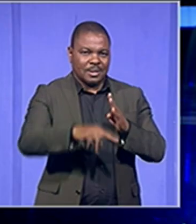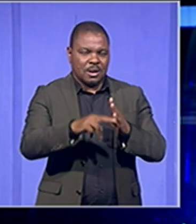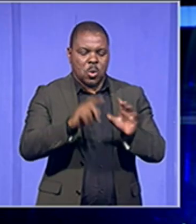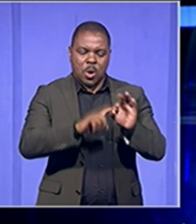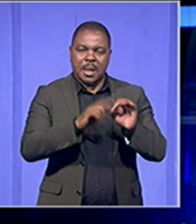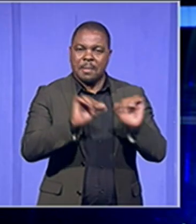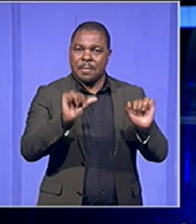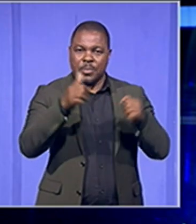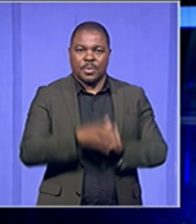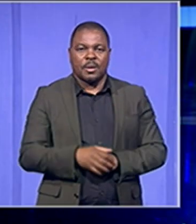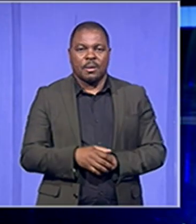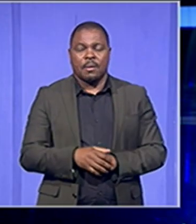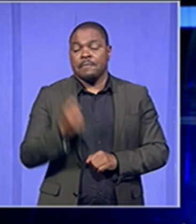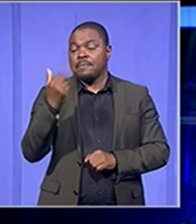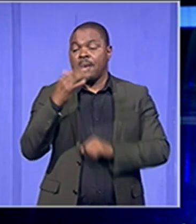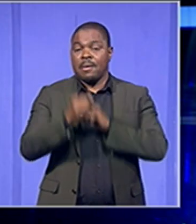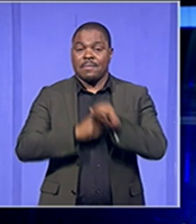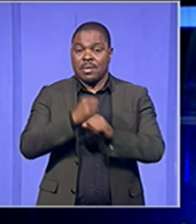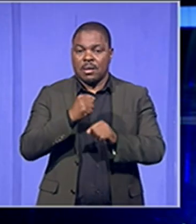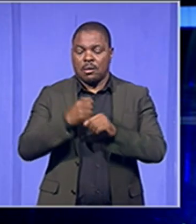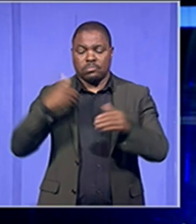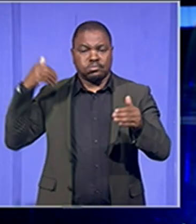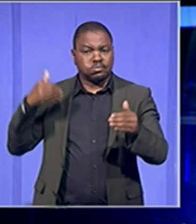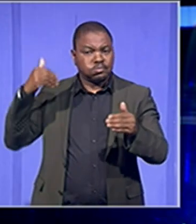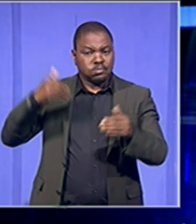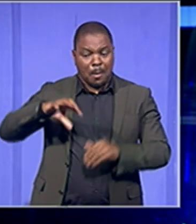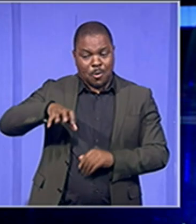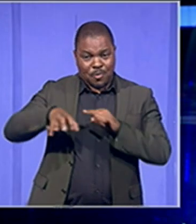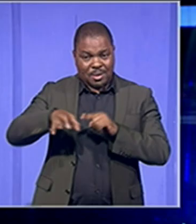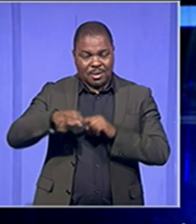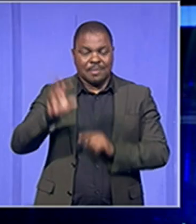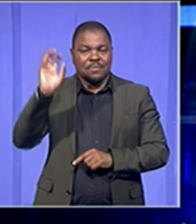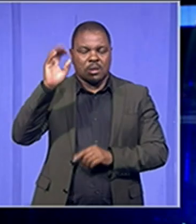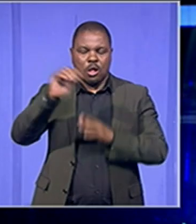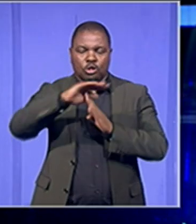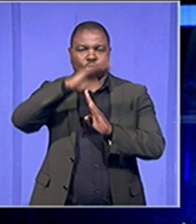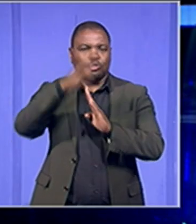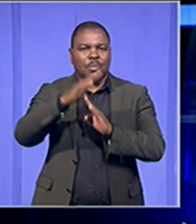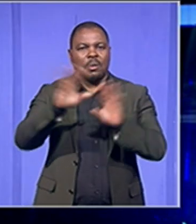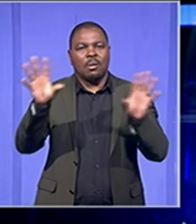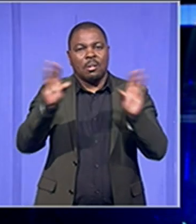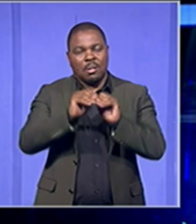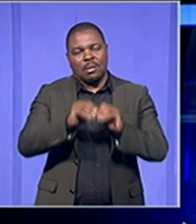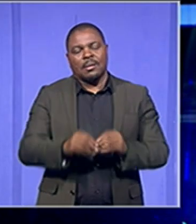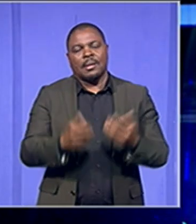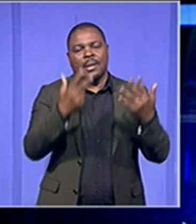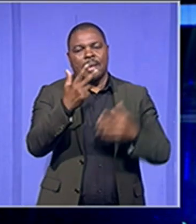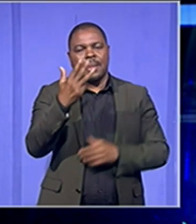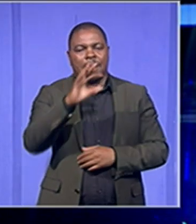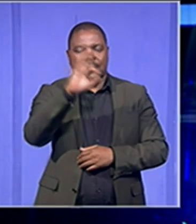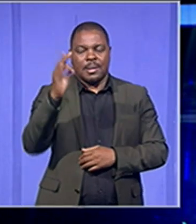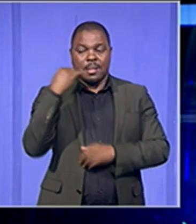lena. Ke dilemo tse 5 jwale tse latellanang province e di hula pele ka rekoto ya diperesente tse 89 selemong se